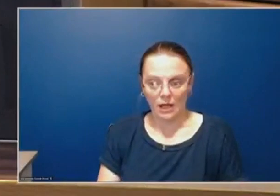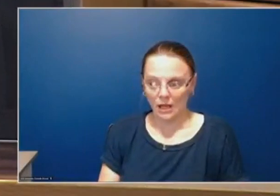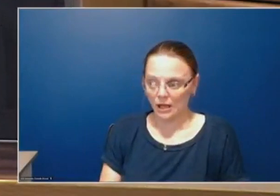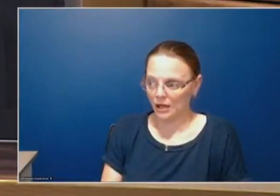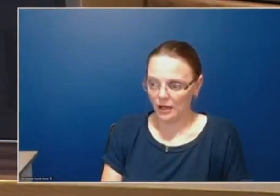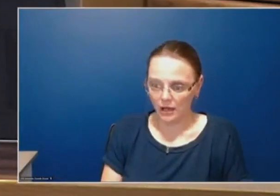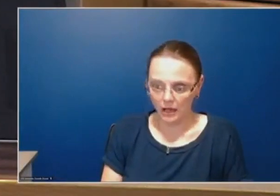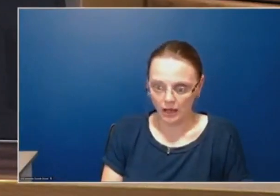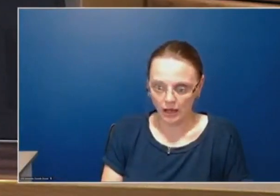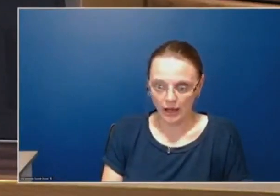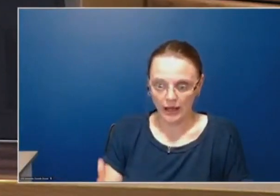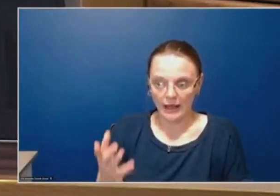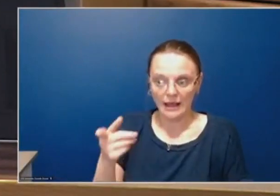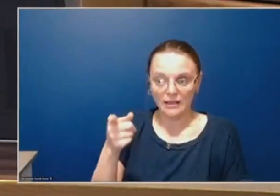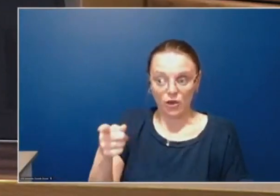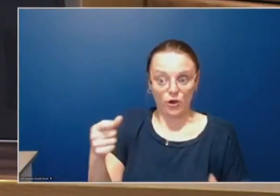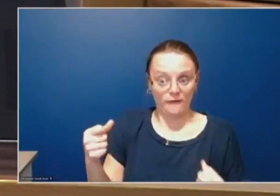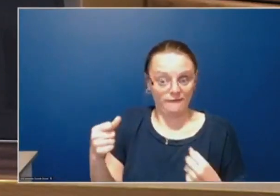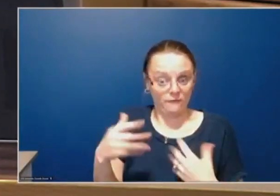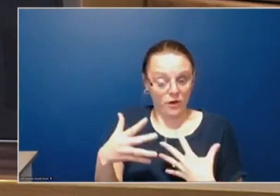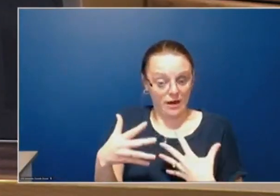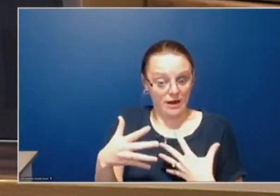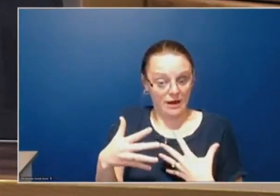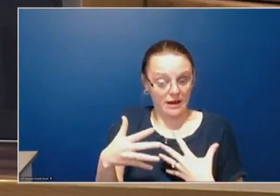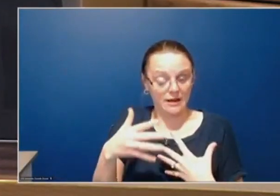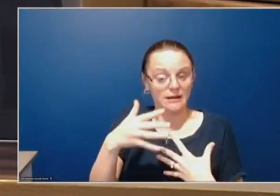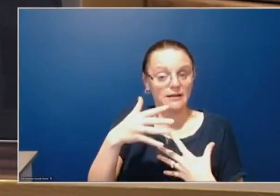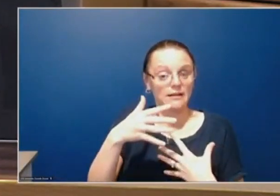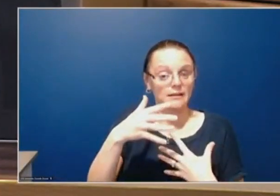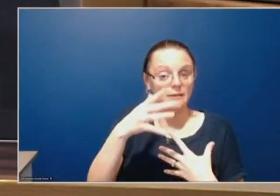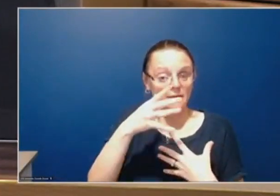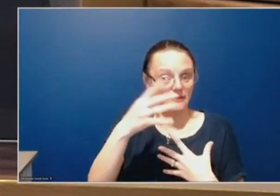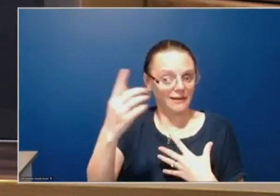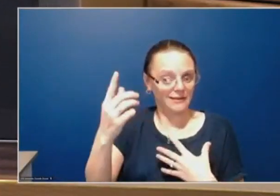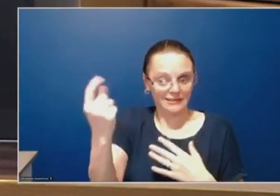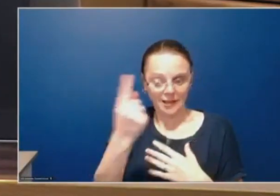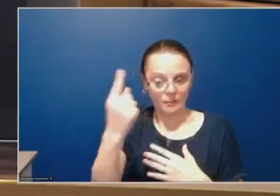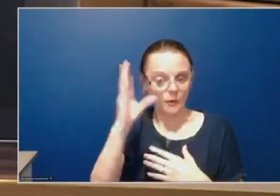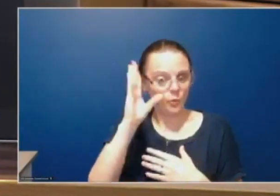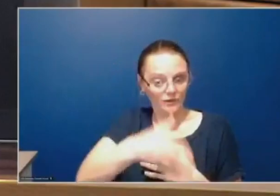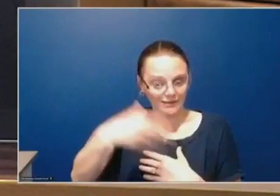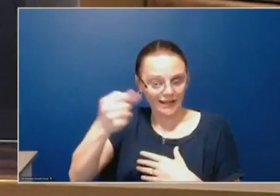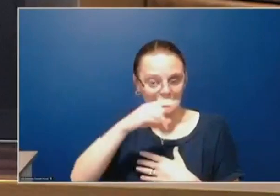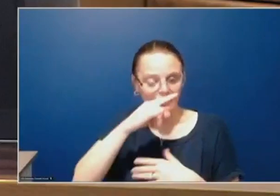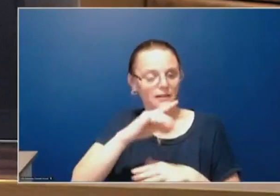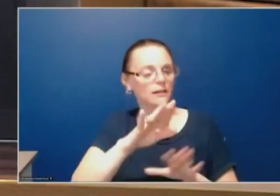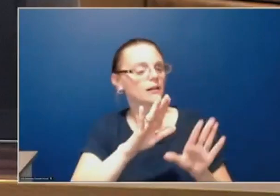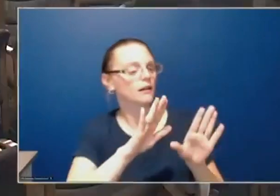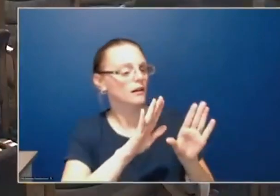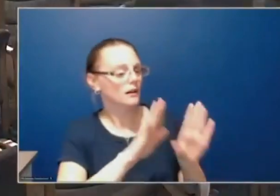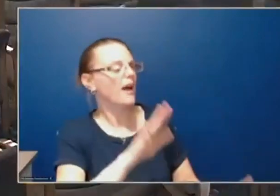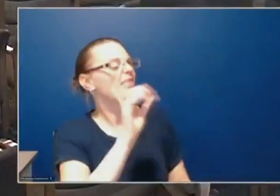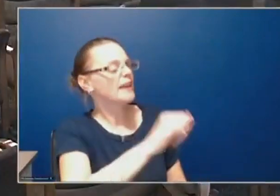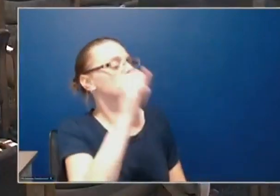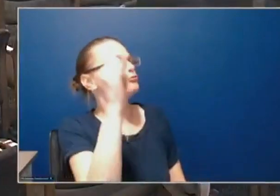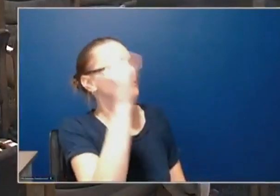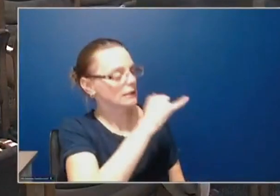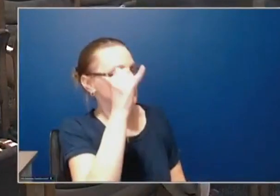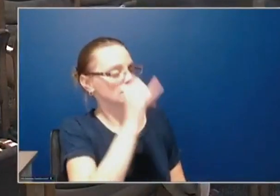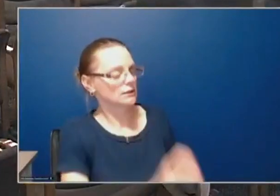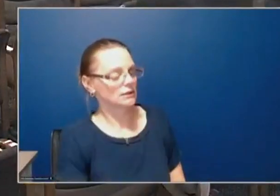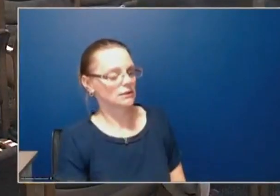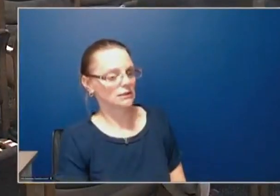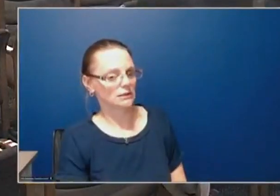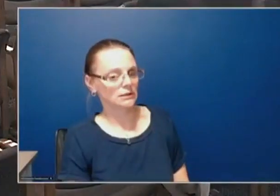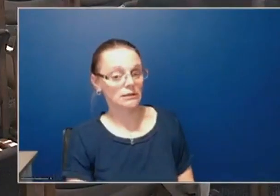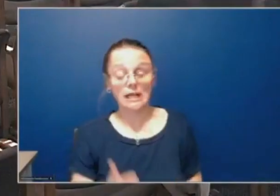They're scared to lose their kid. They're scared to death to lose their kid. I'm going to just say to you, I think that's ridiculous. I'm